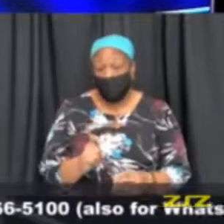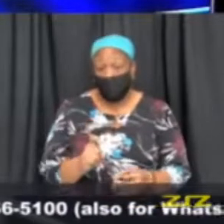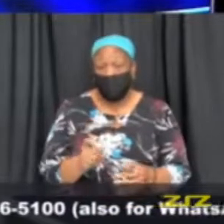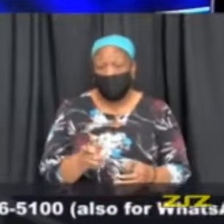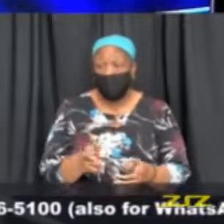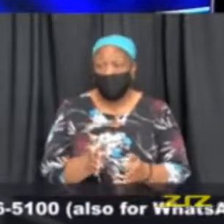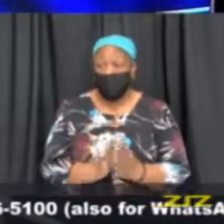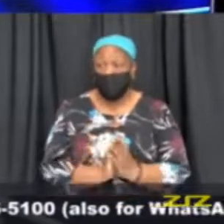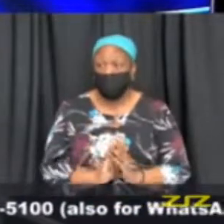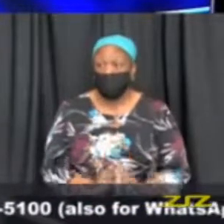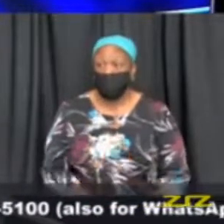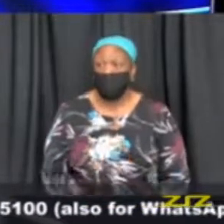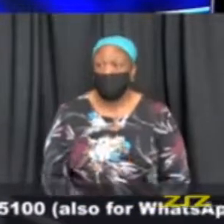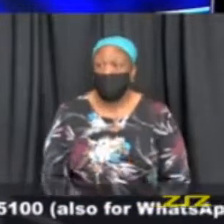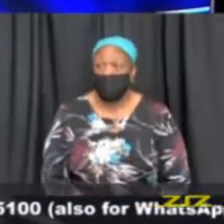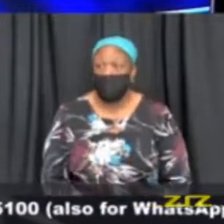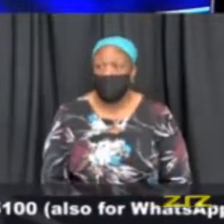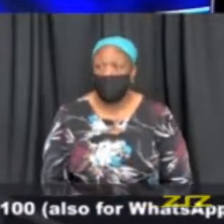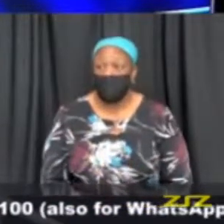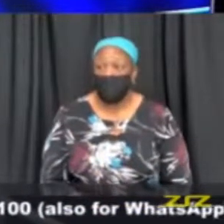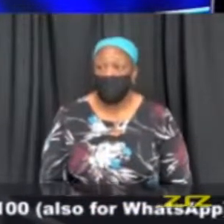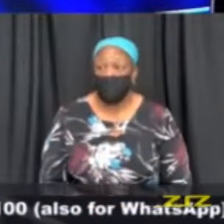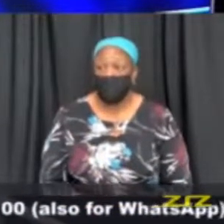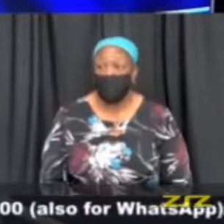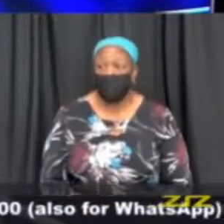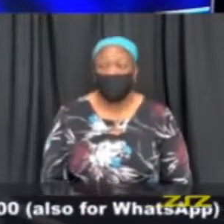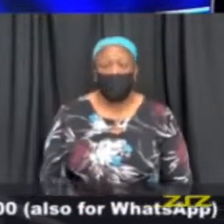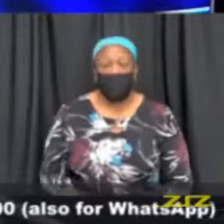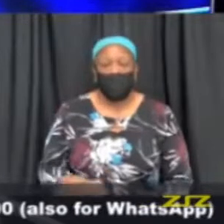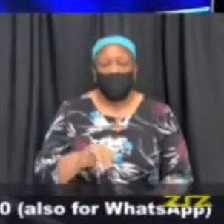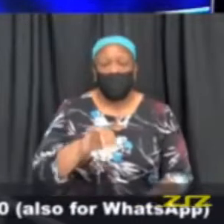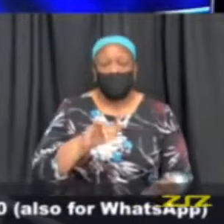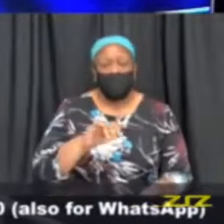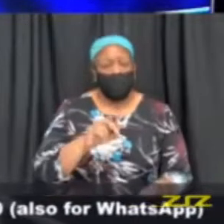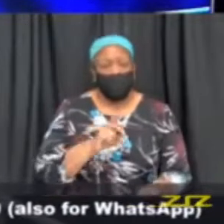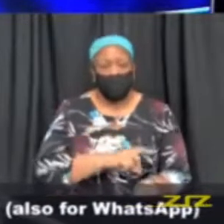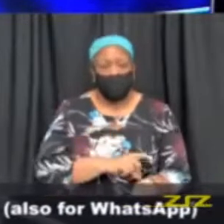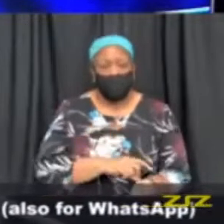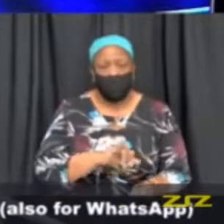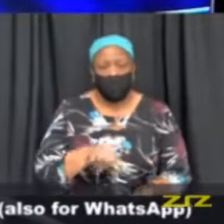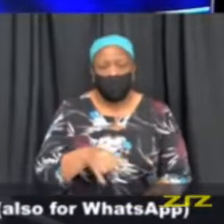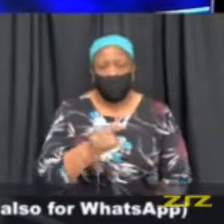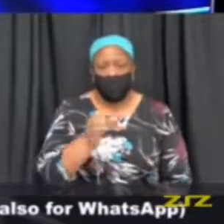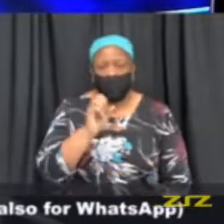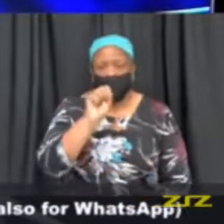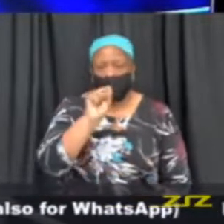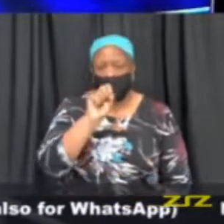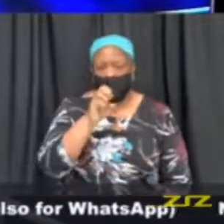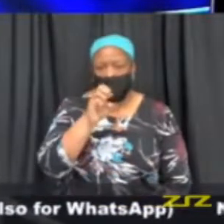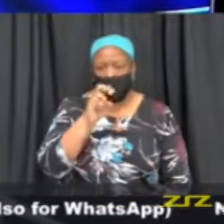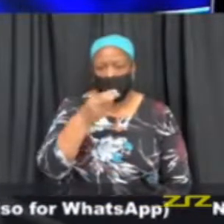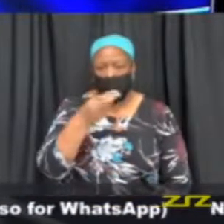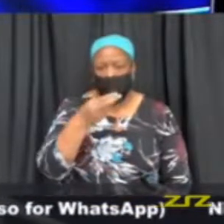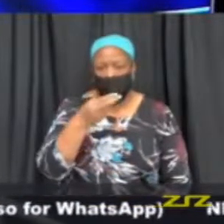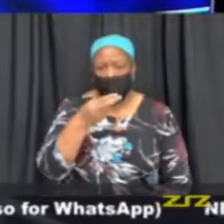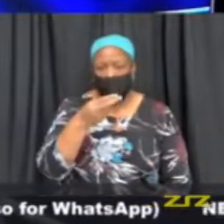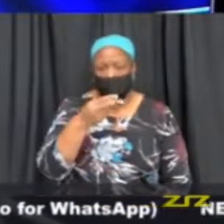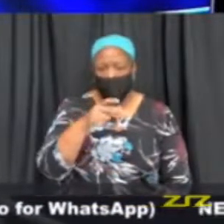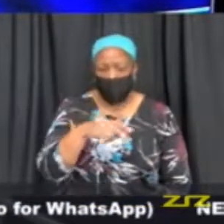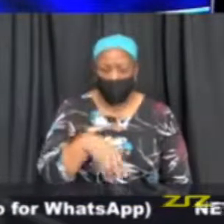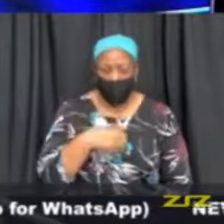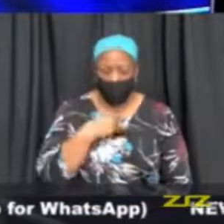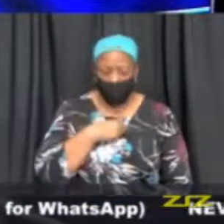Joseph has been working with the Seismic Research Center since August